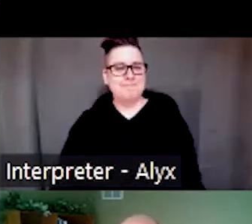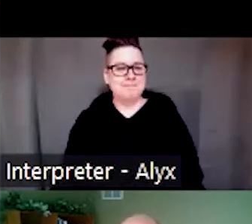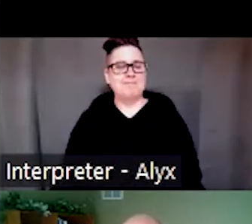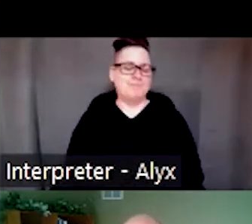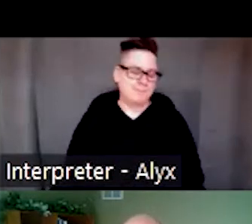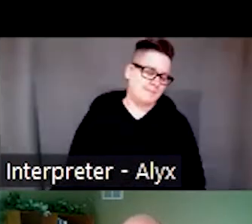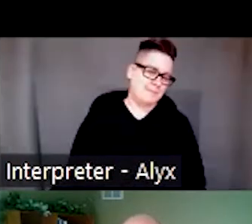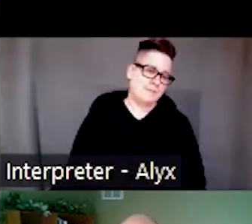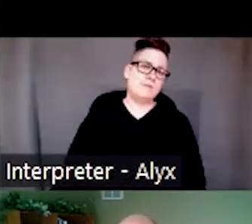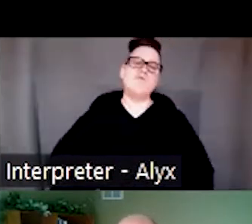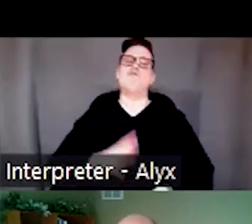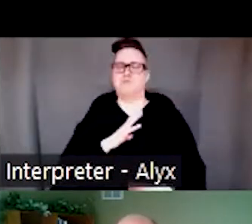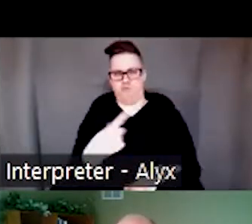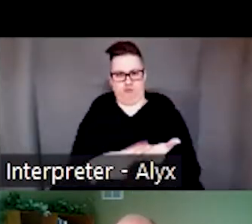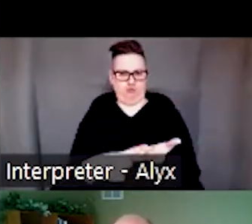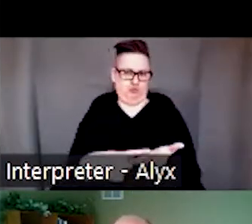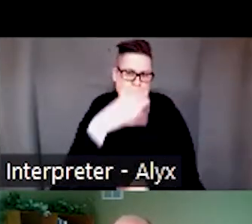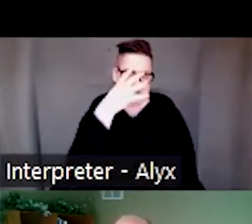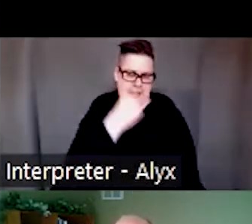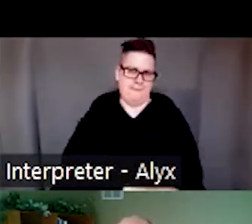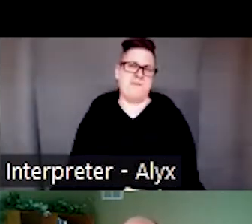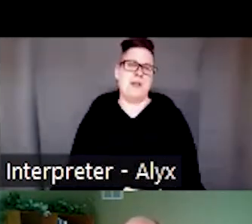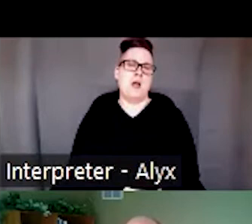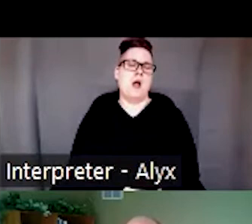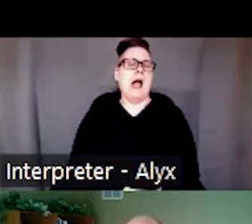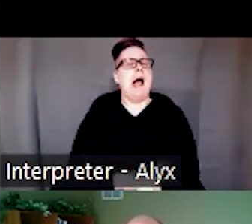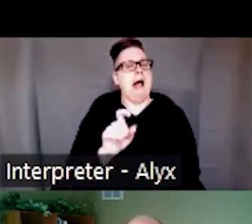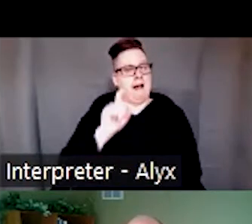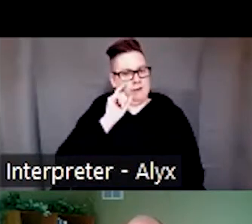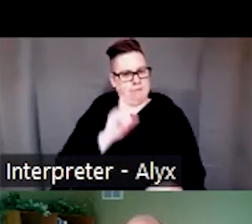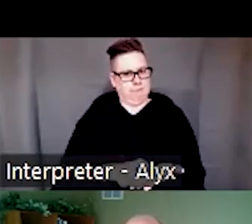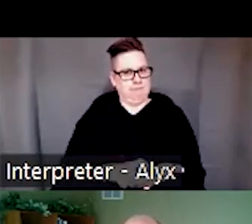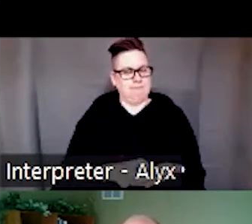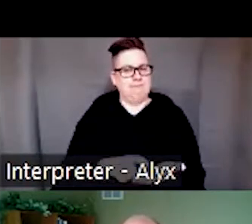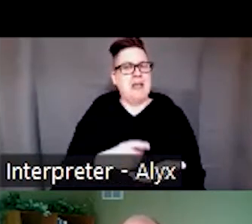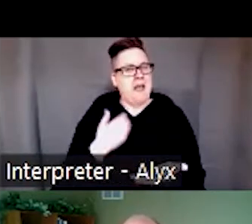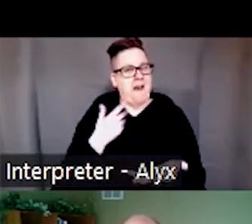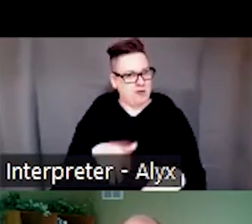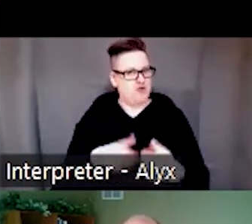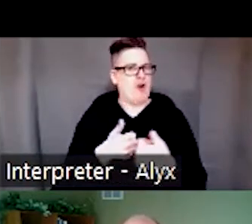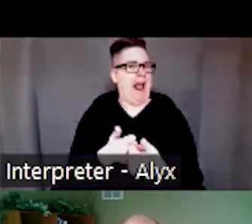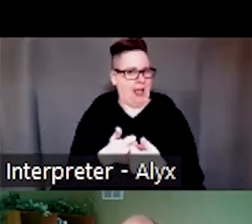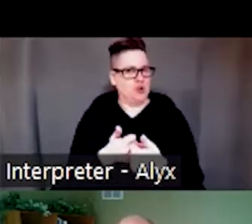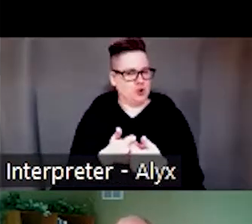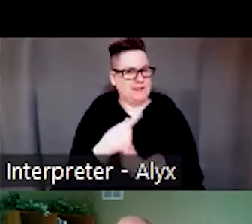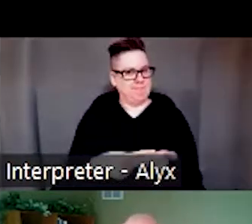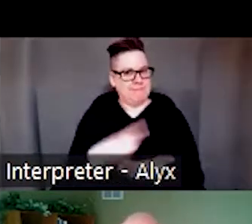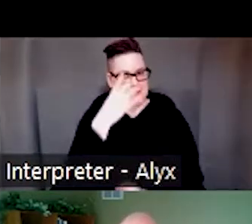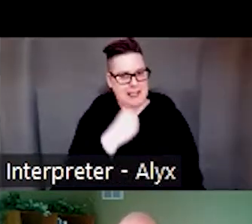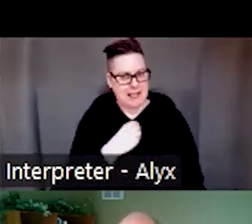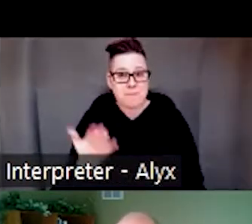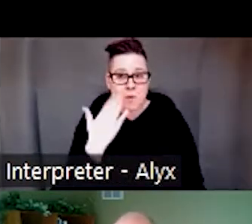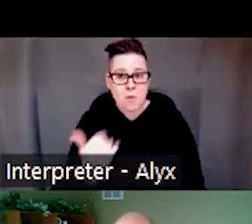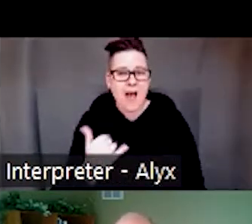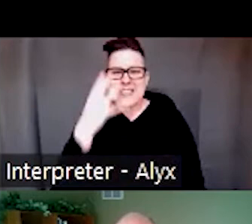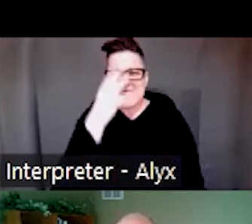So when we talk about sleep, though, we have to recognize that there are certain challenges to talking about sleep because it's several